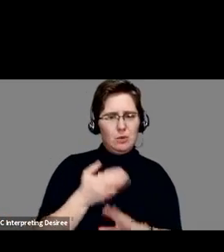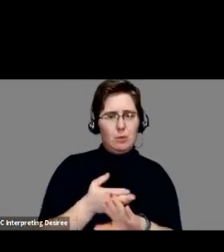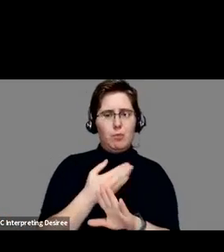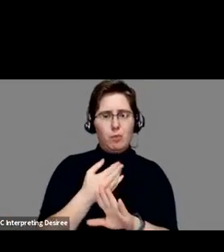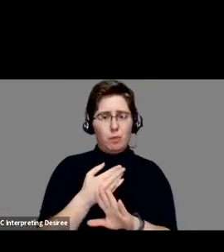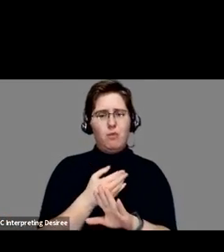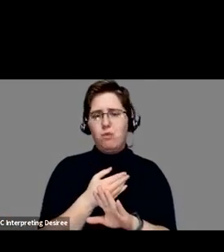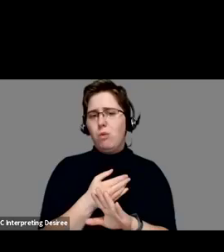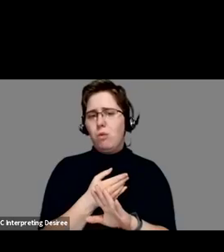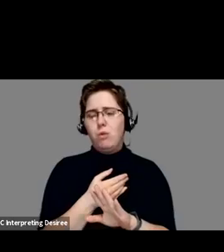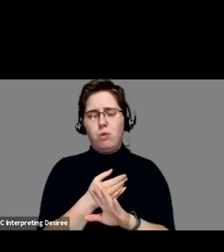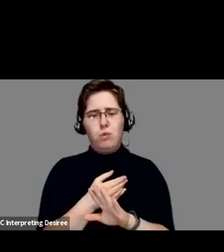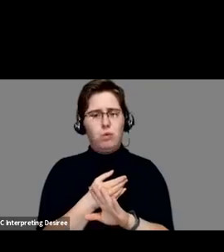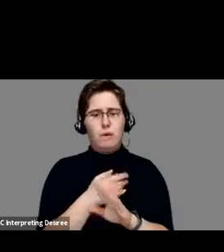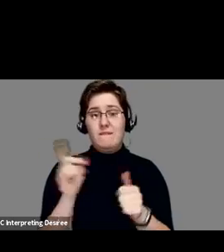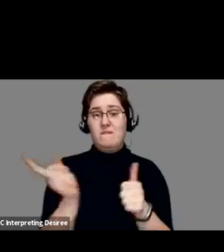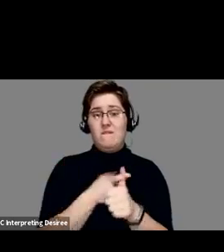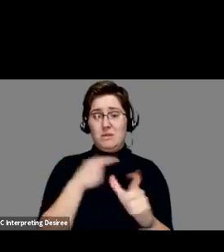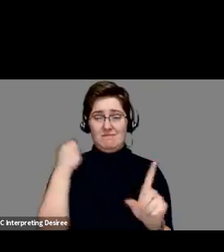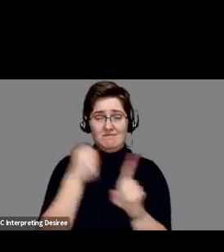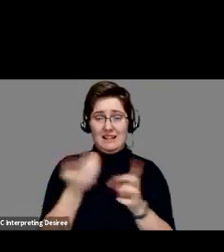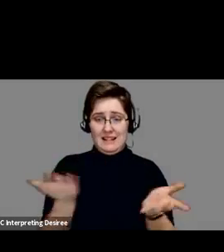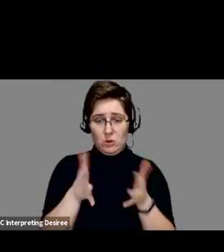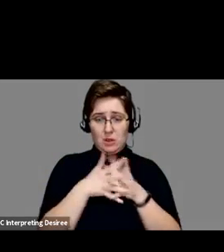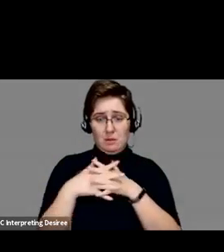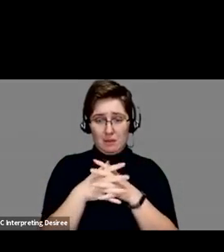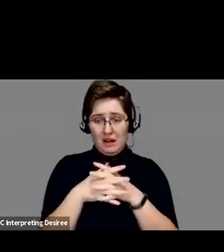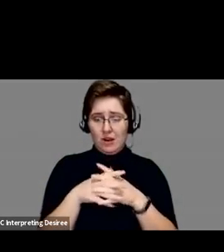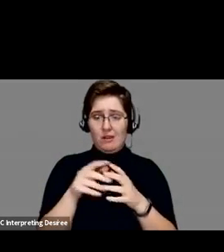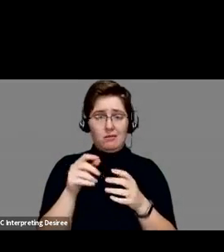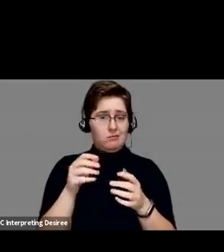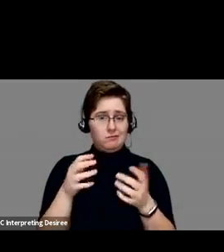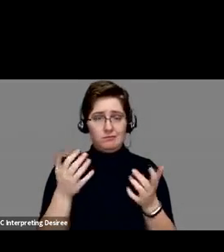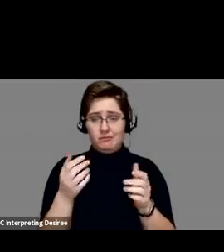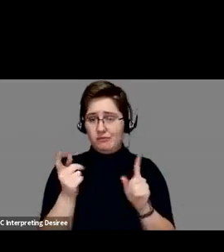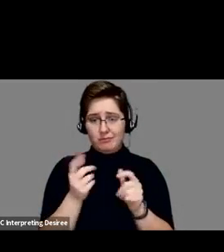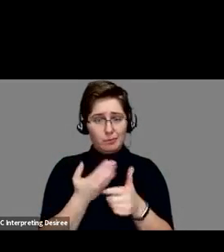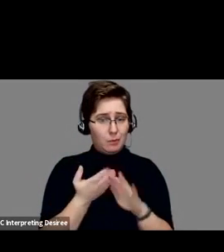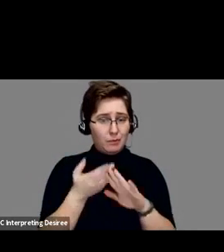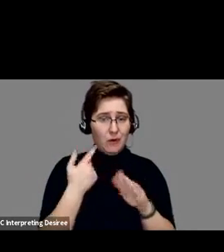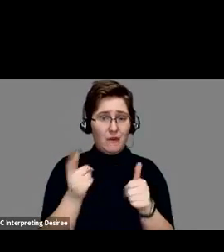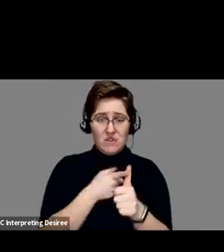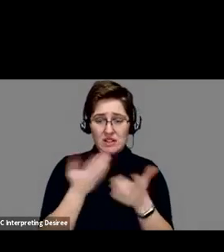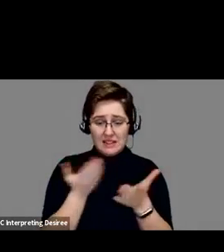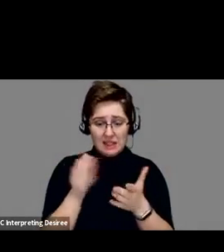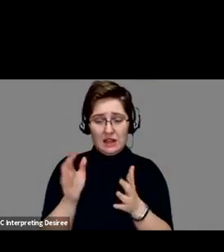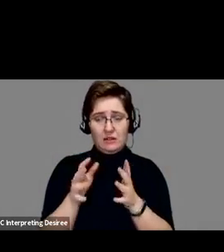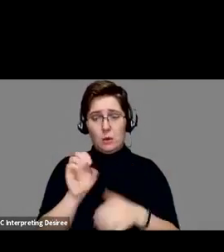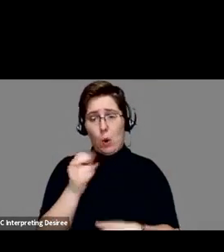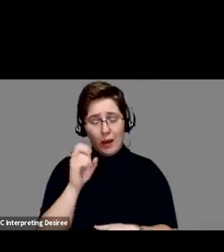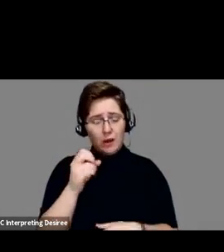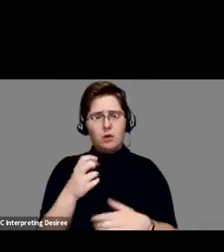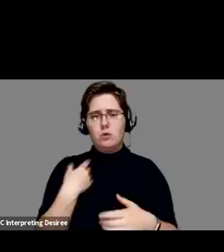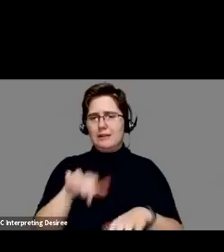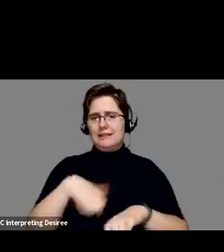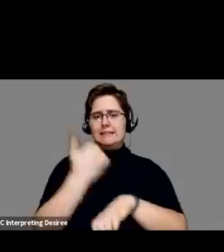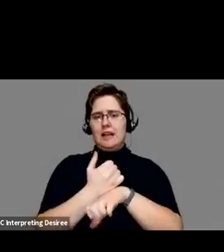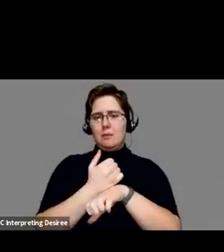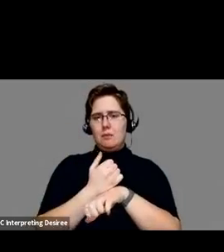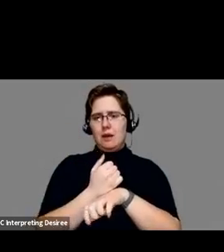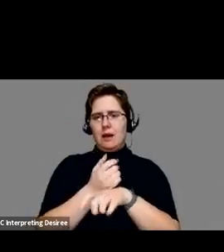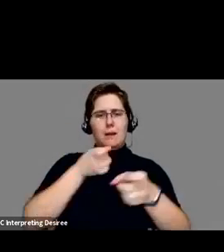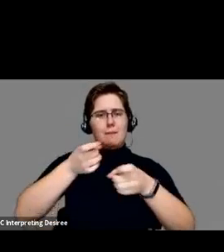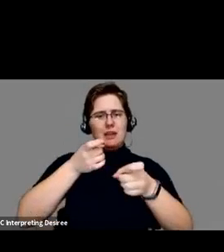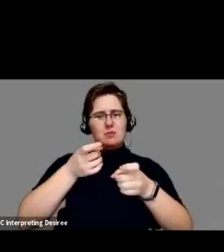had our first case in the United States and our first case in Ohio, we established an incident management team. And that team was effective